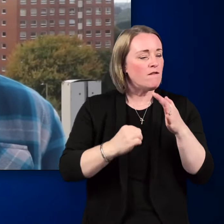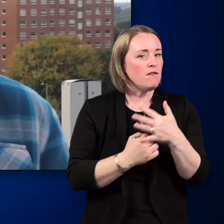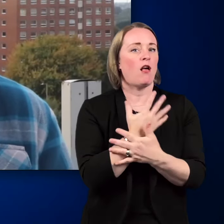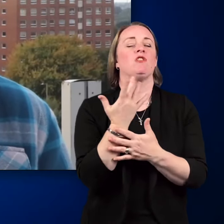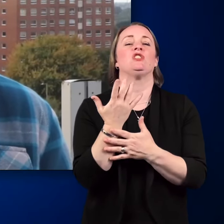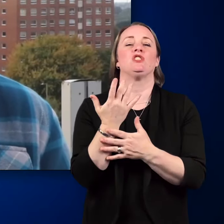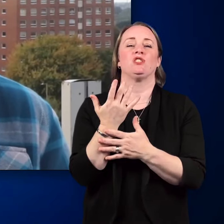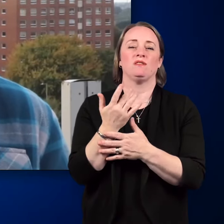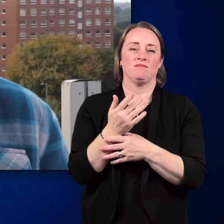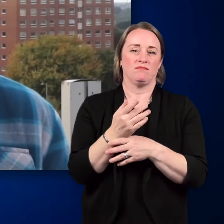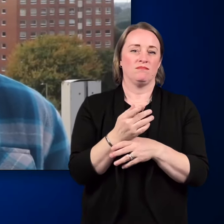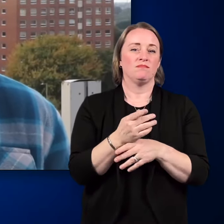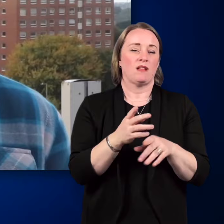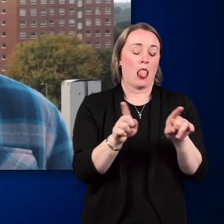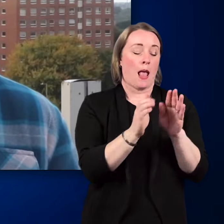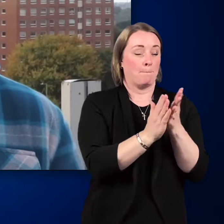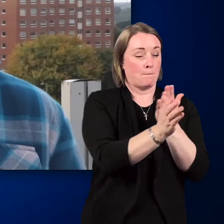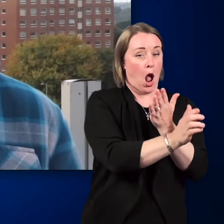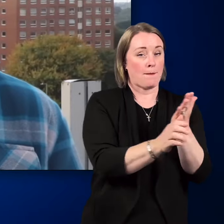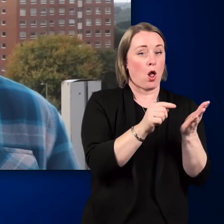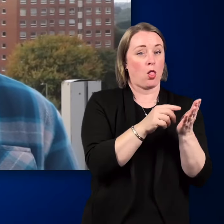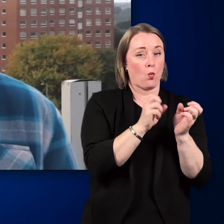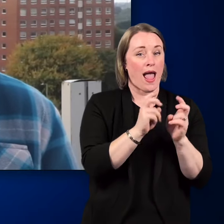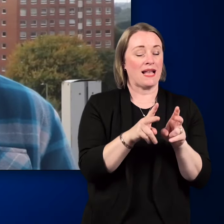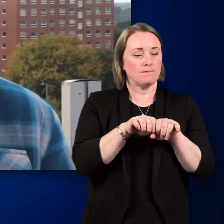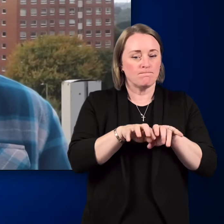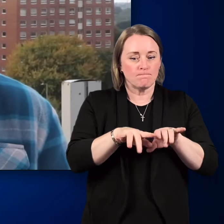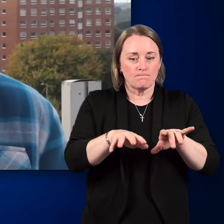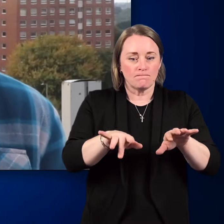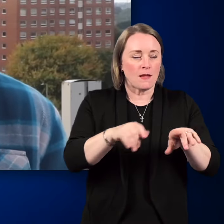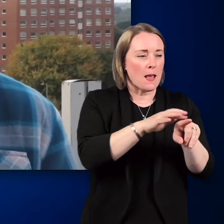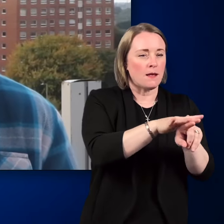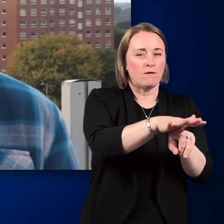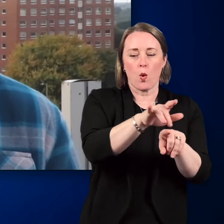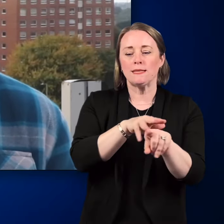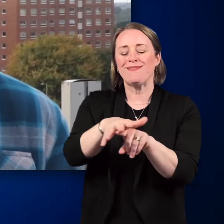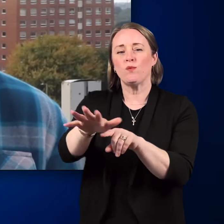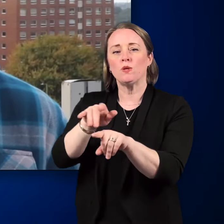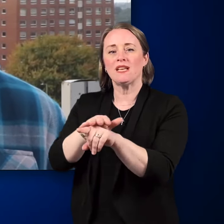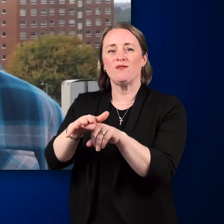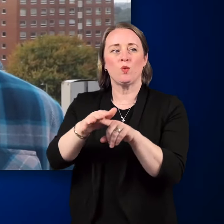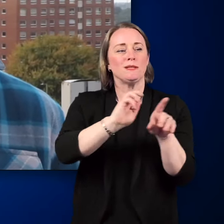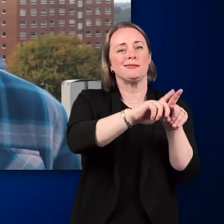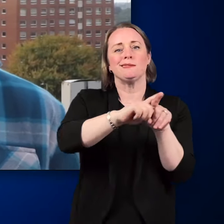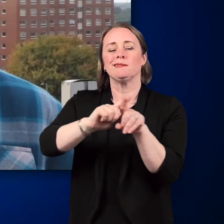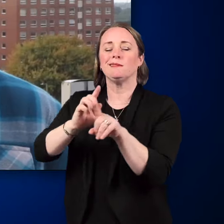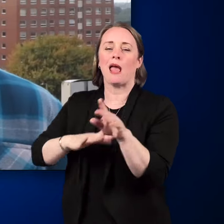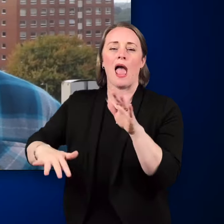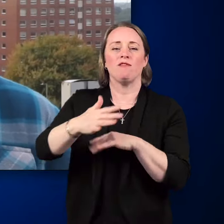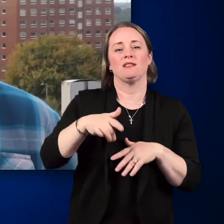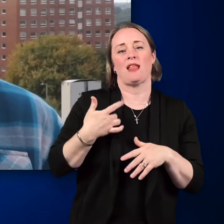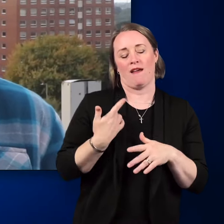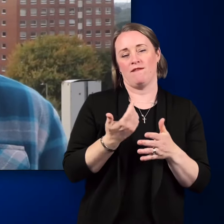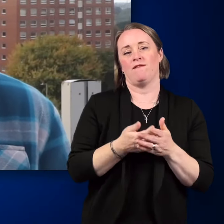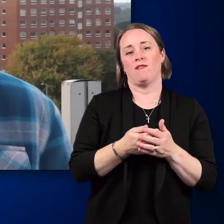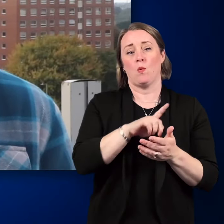as biblical ways impact all spheres of life at all levels for